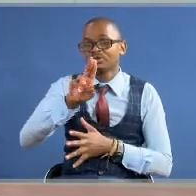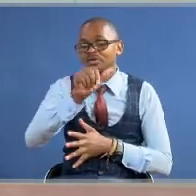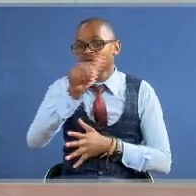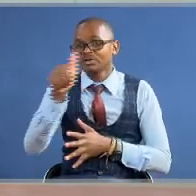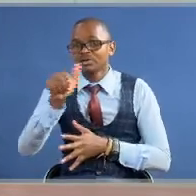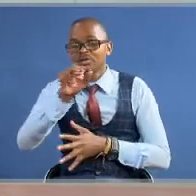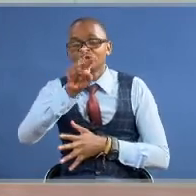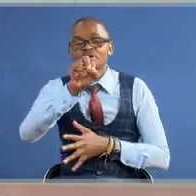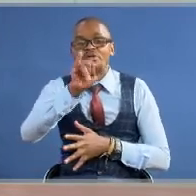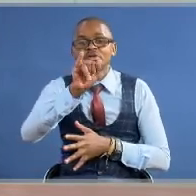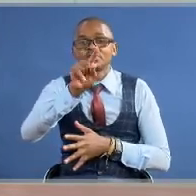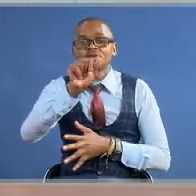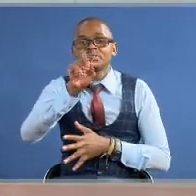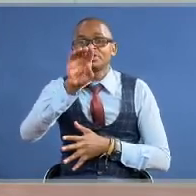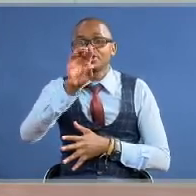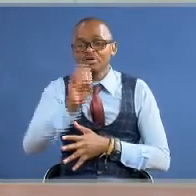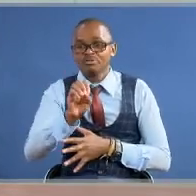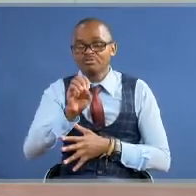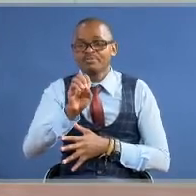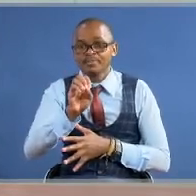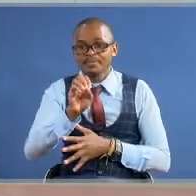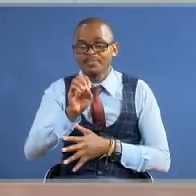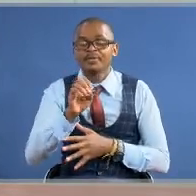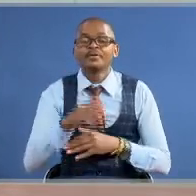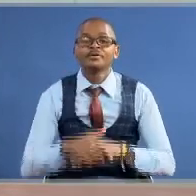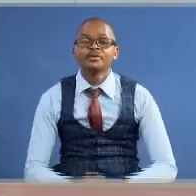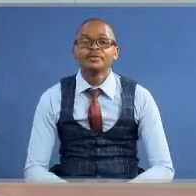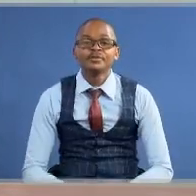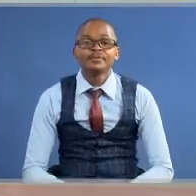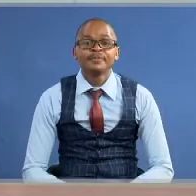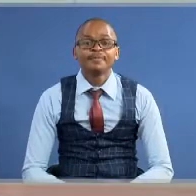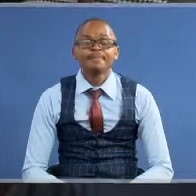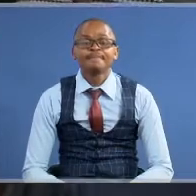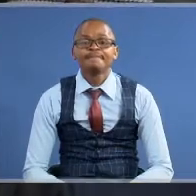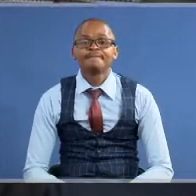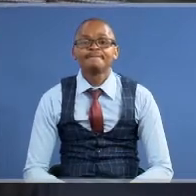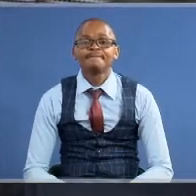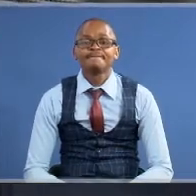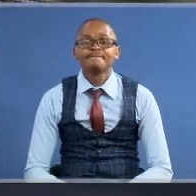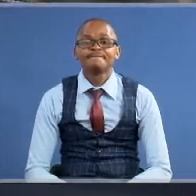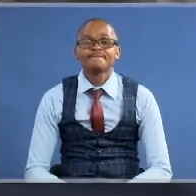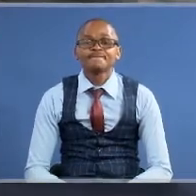Andrew Nyasiego. Here is Anne Masharia with the details.